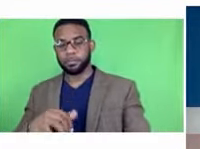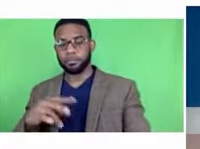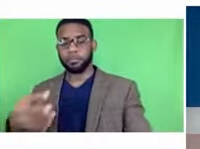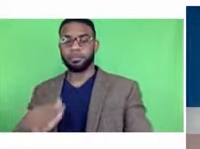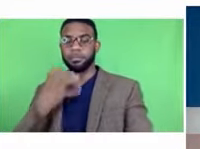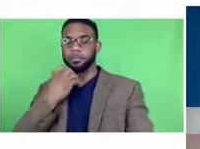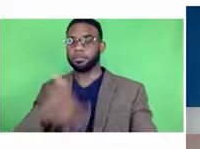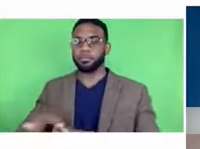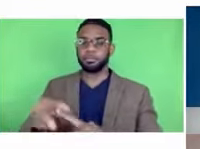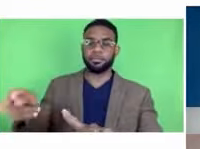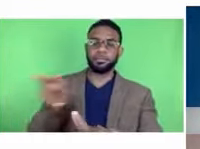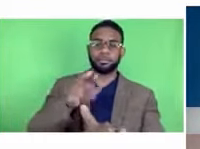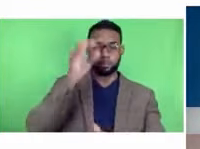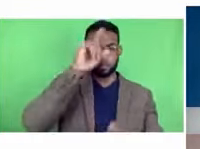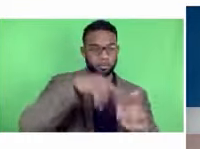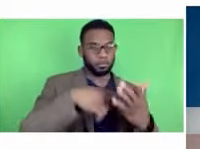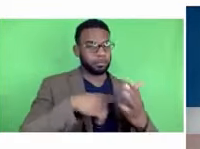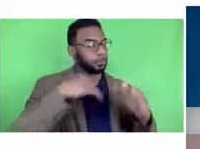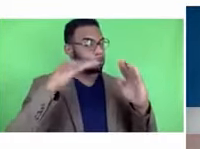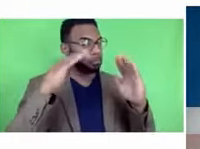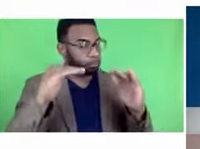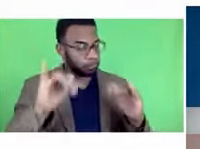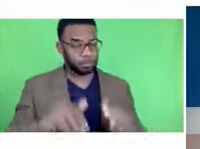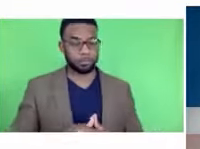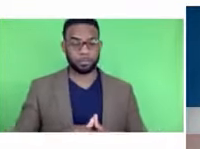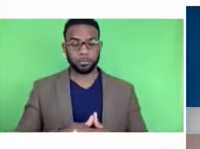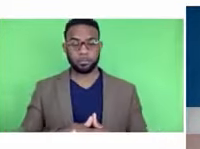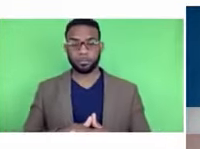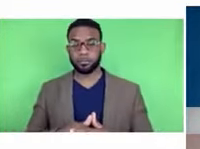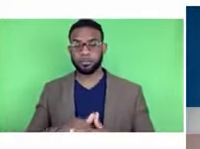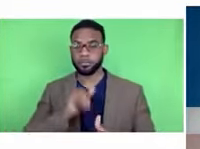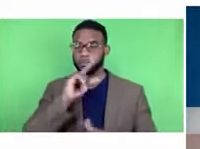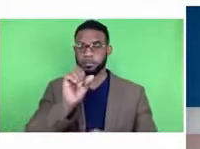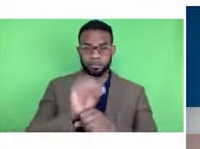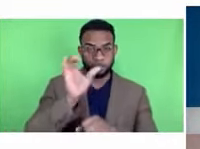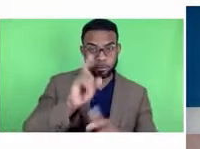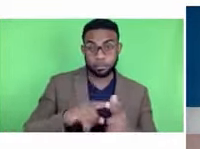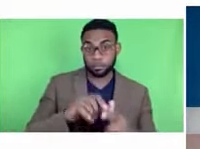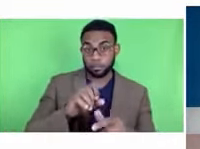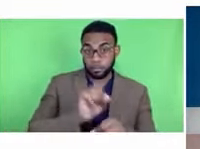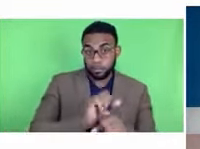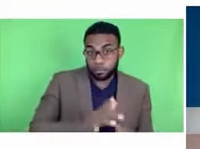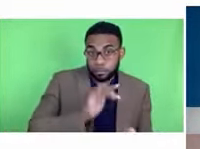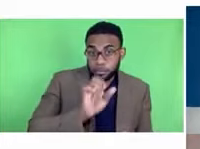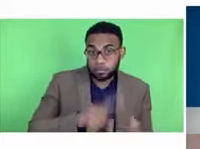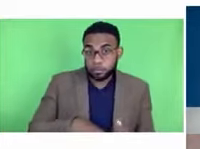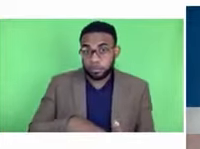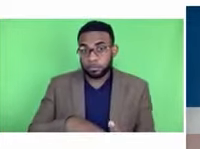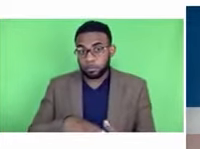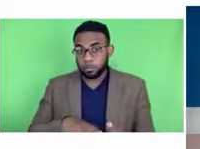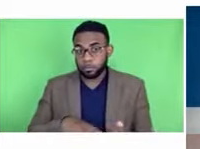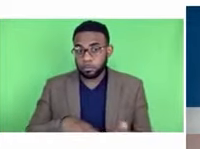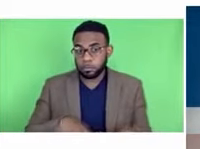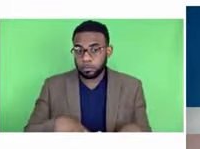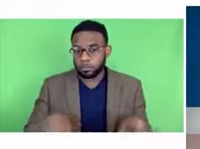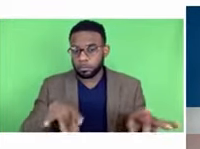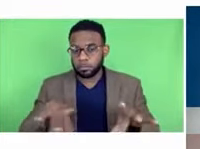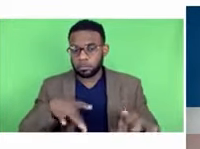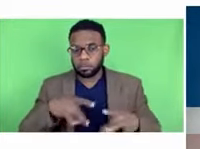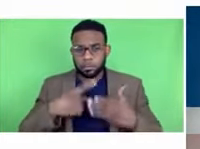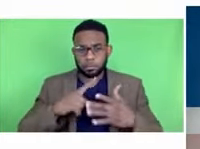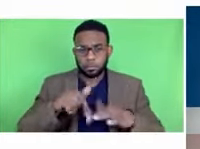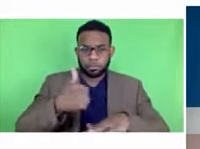opinions on this conversation. And I'm hoping that, you know, not only job seekers, but employers will be able to take some of the things that we've talked about and implement